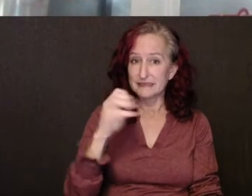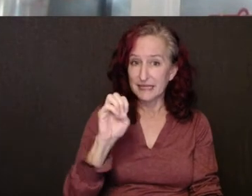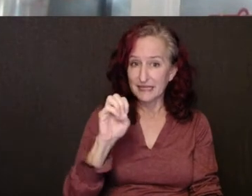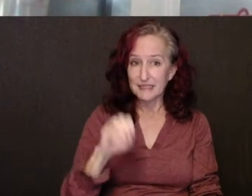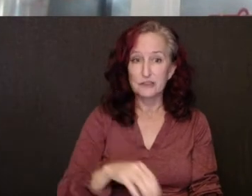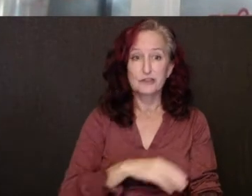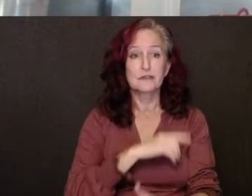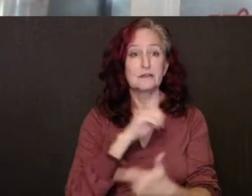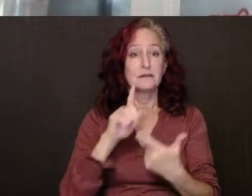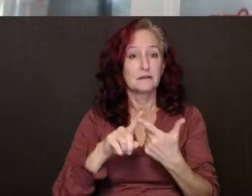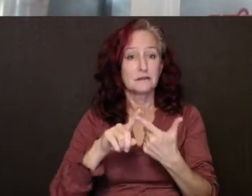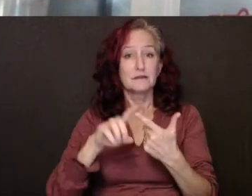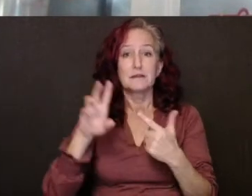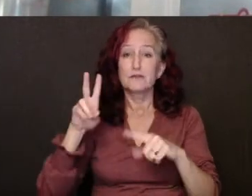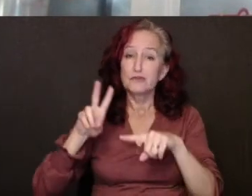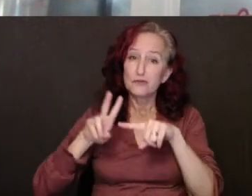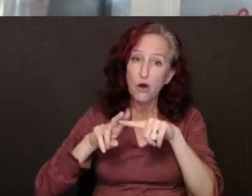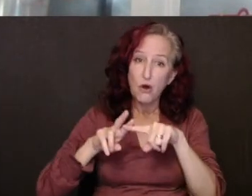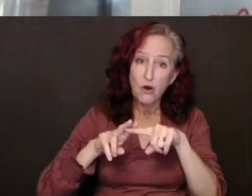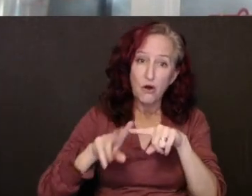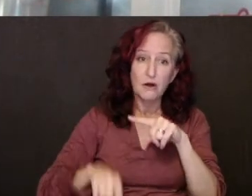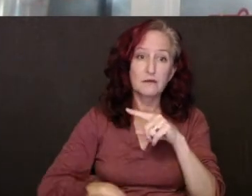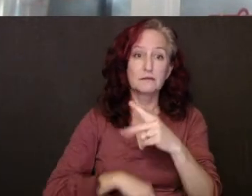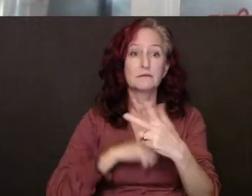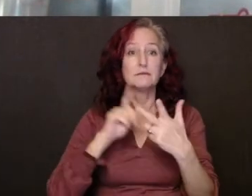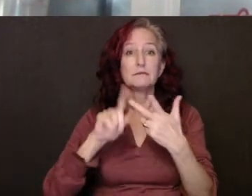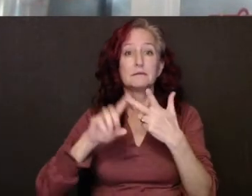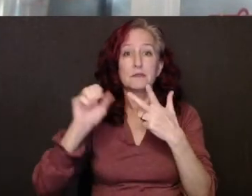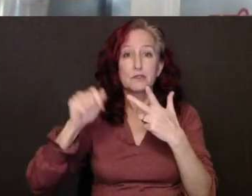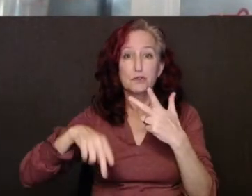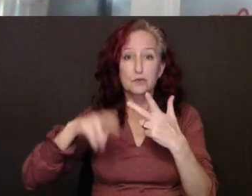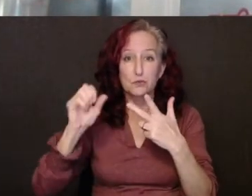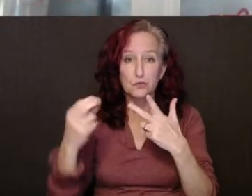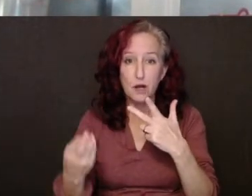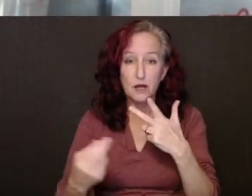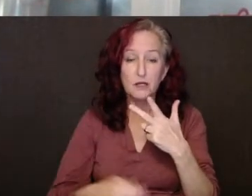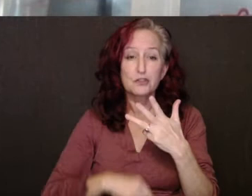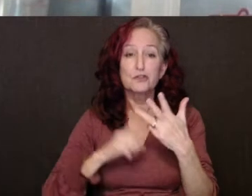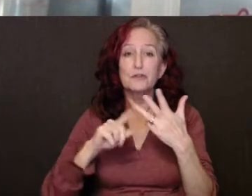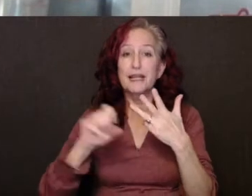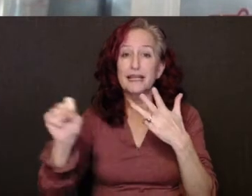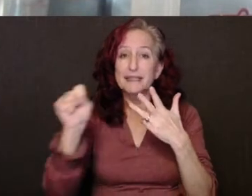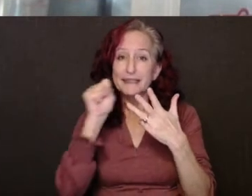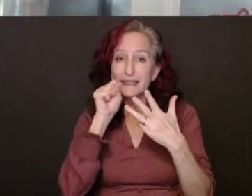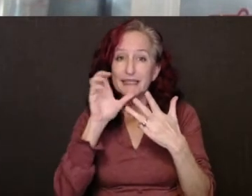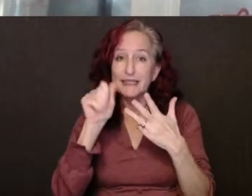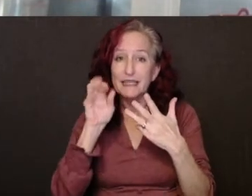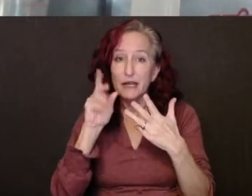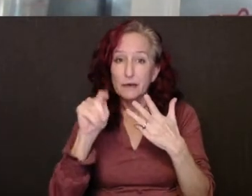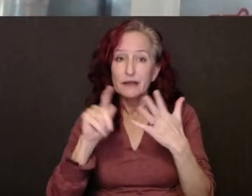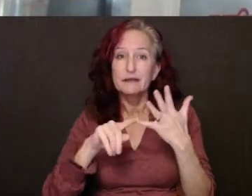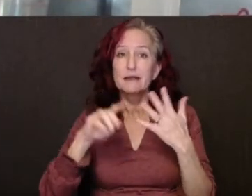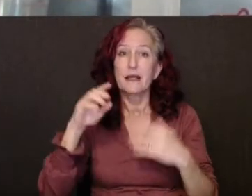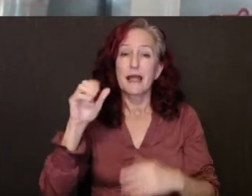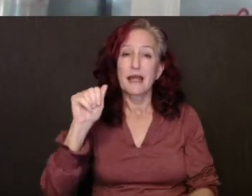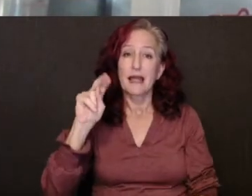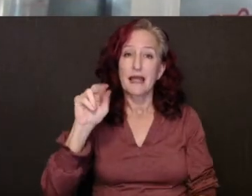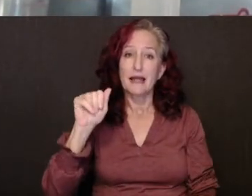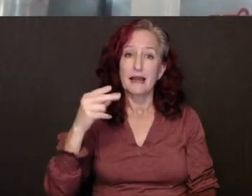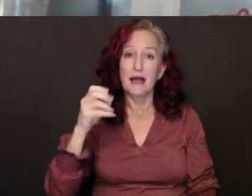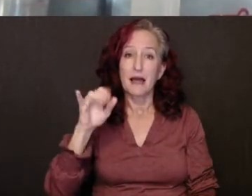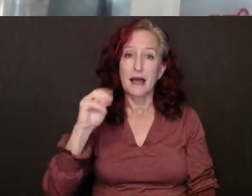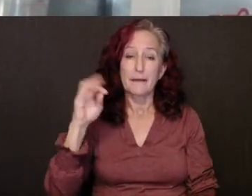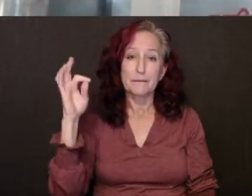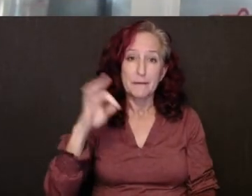it is, all at the same time, how we have the natural of the culinary sage, and then we also have